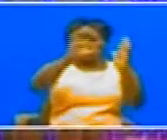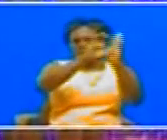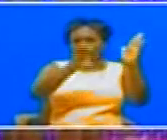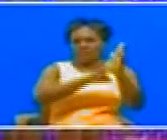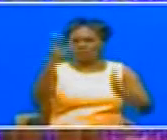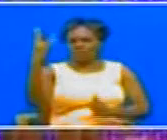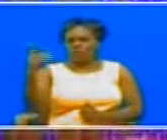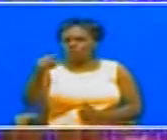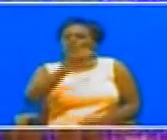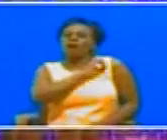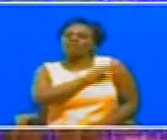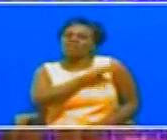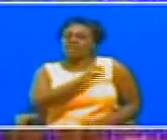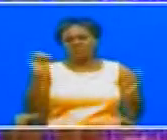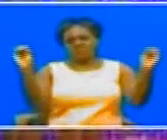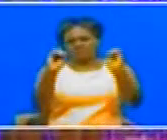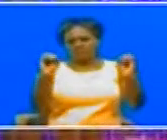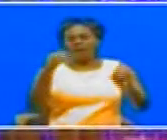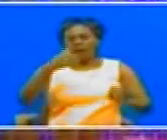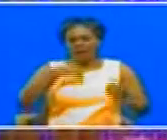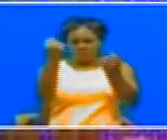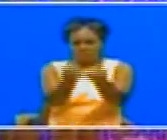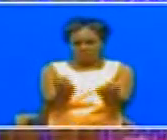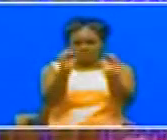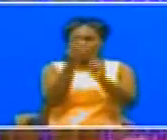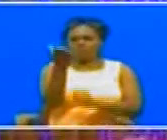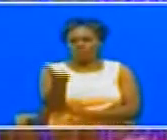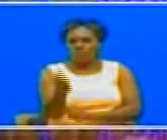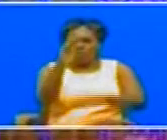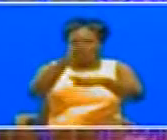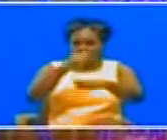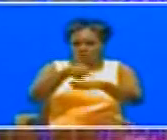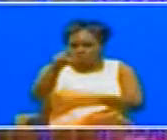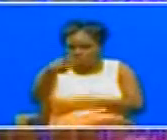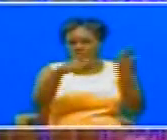says, don't be afraid. I have redeemed you. I have called you